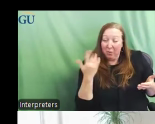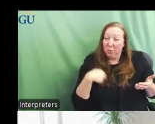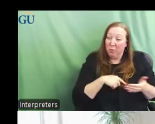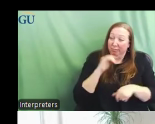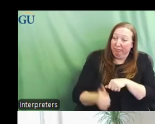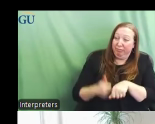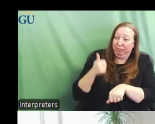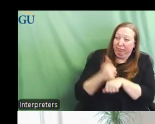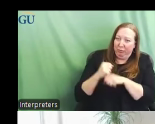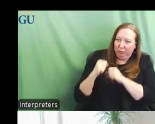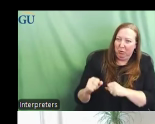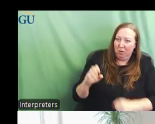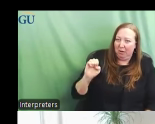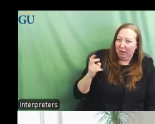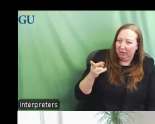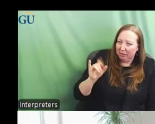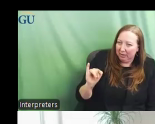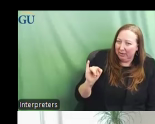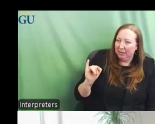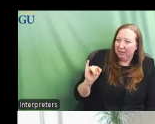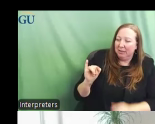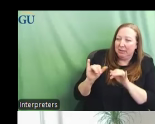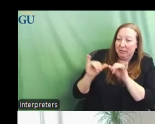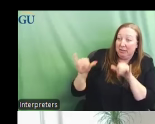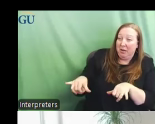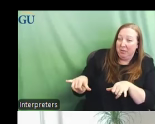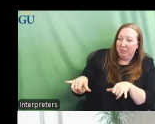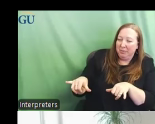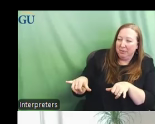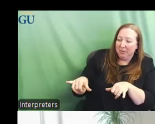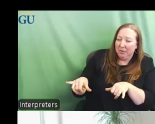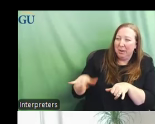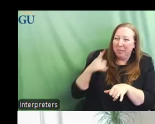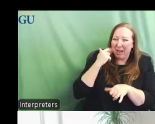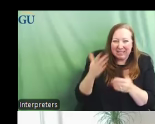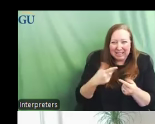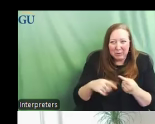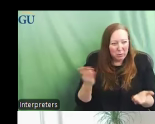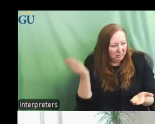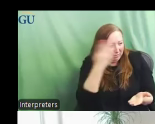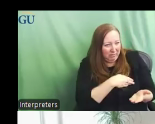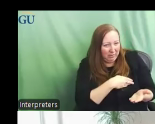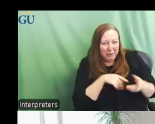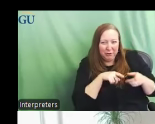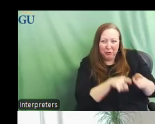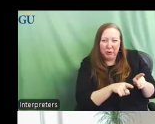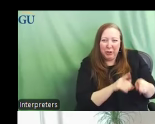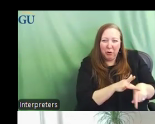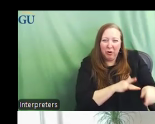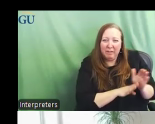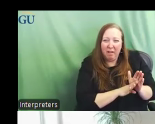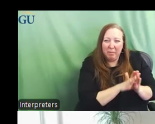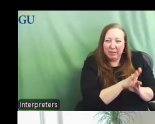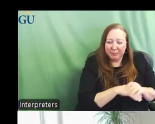those hearing losses, because early development may not give us an indication. We know since